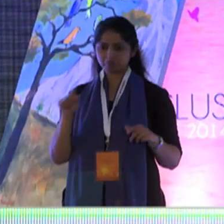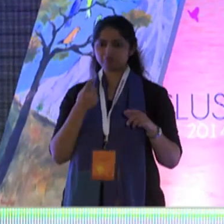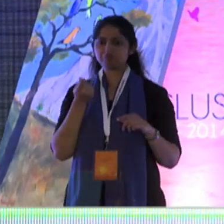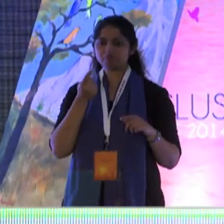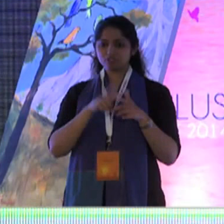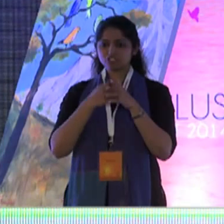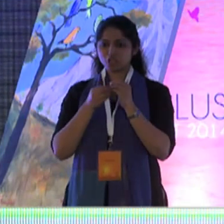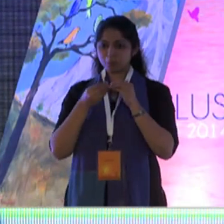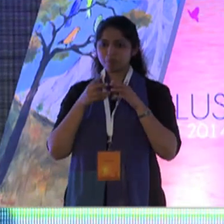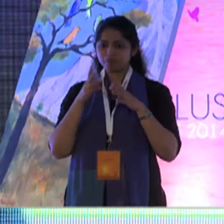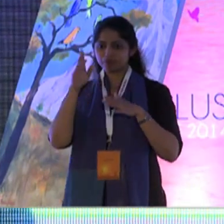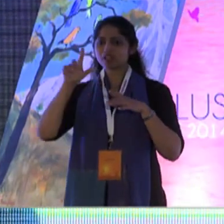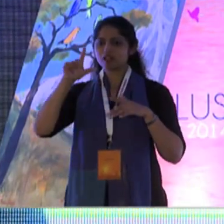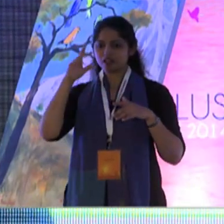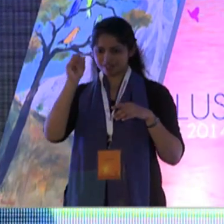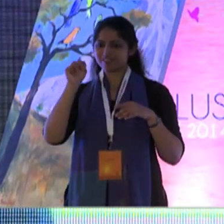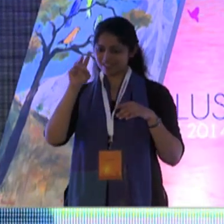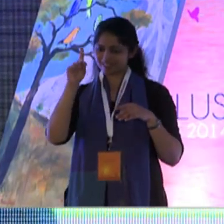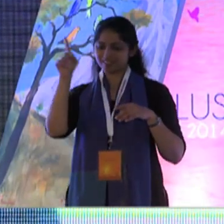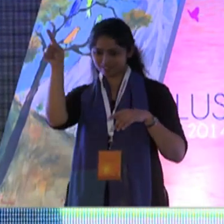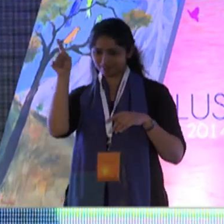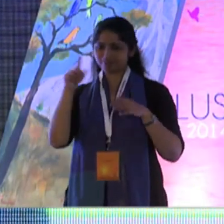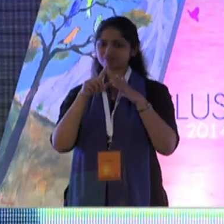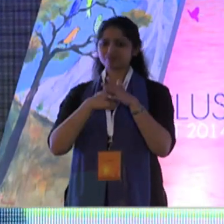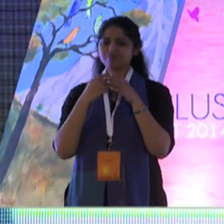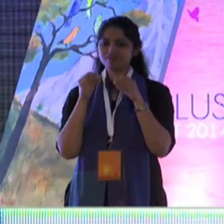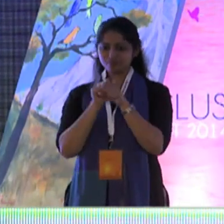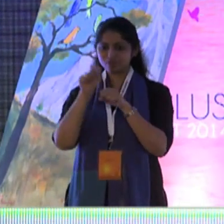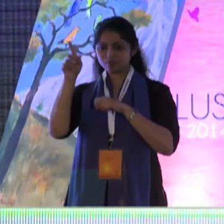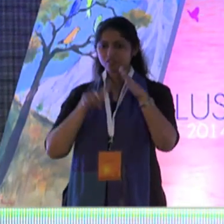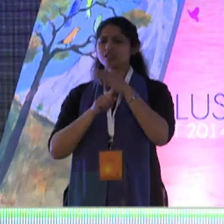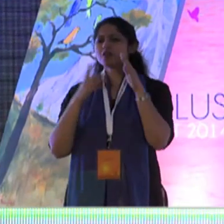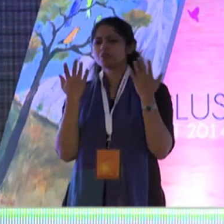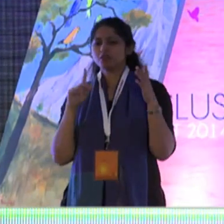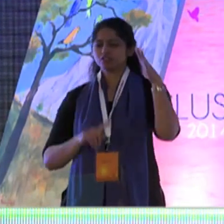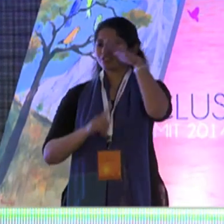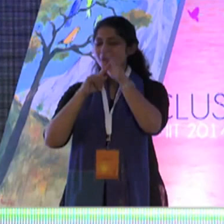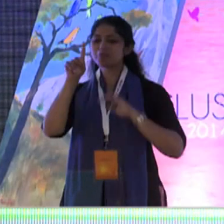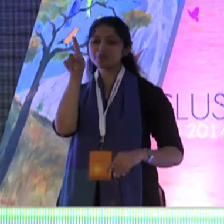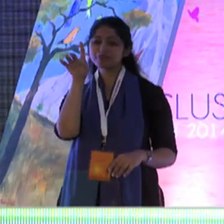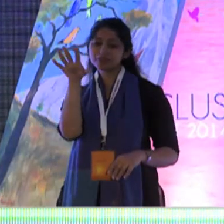financial analyst in the world today. Maybe he'll be among the top 15 or 20.